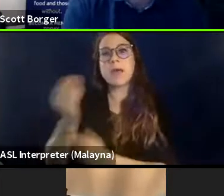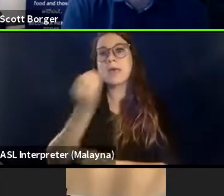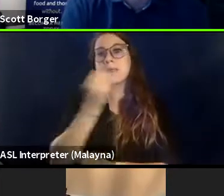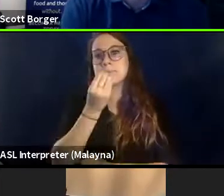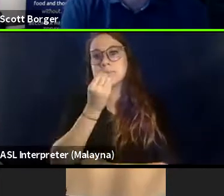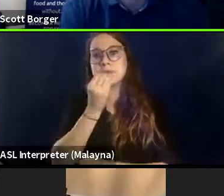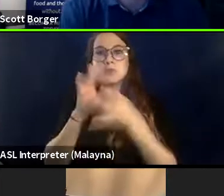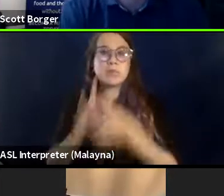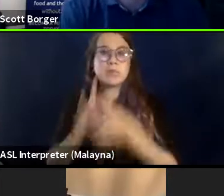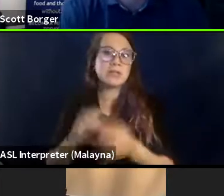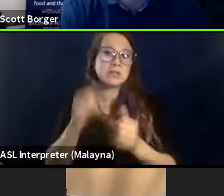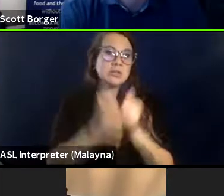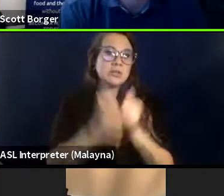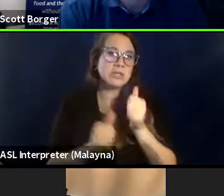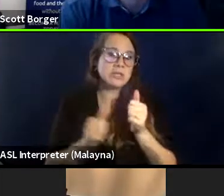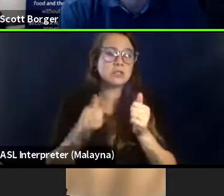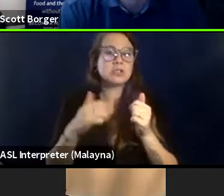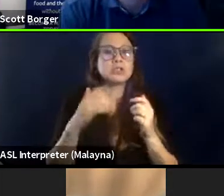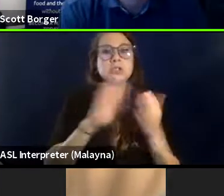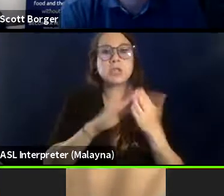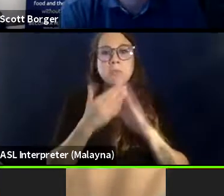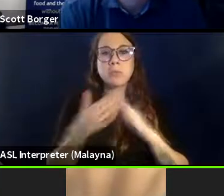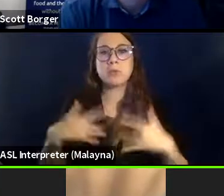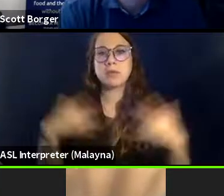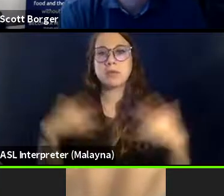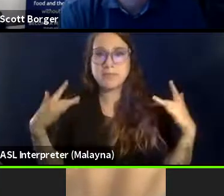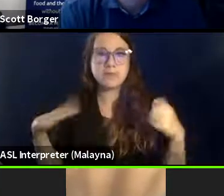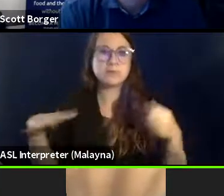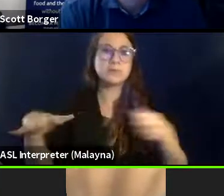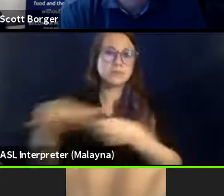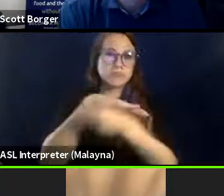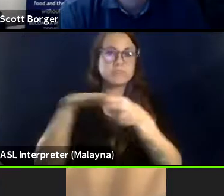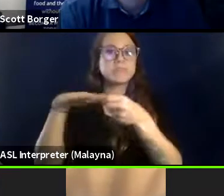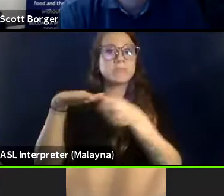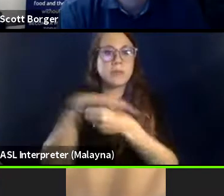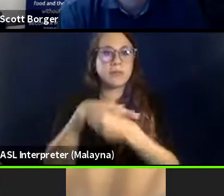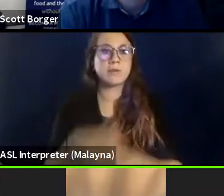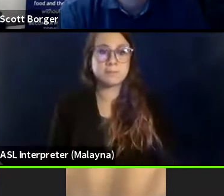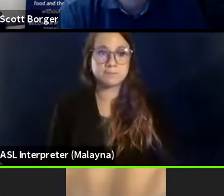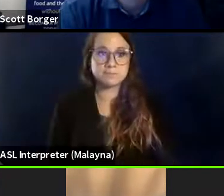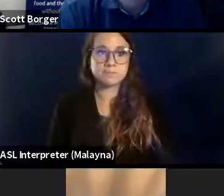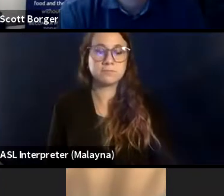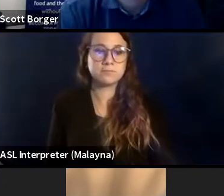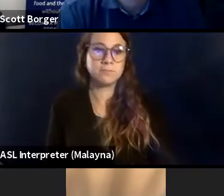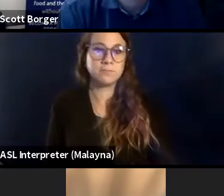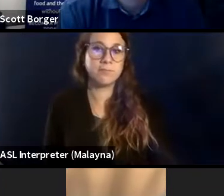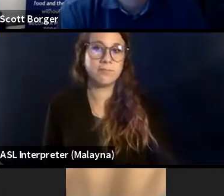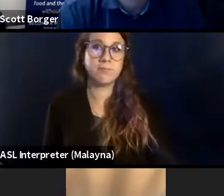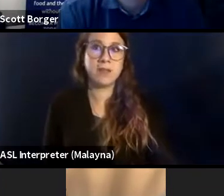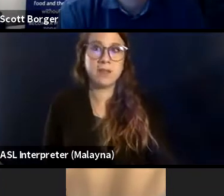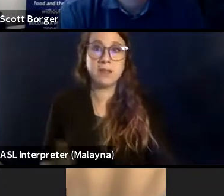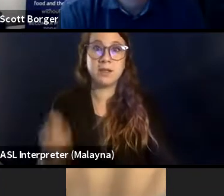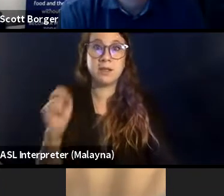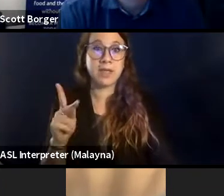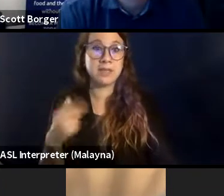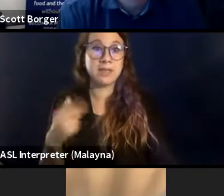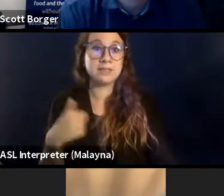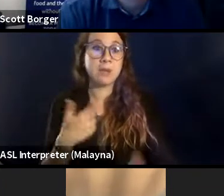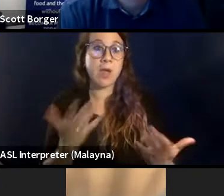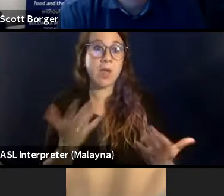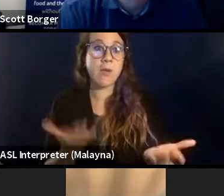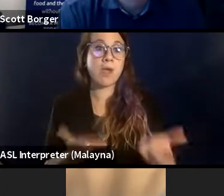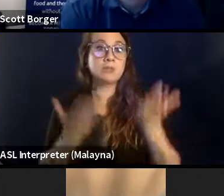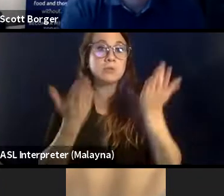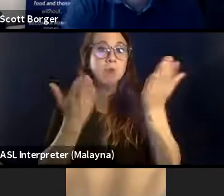to each of these community events across the neighborhoods. All right, so I'd like to offer some